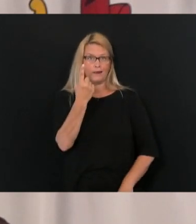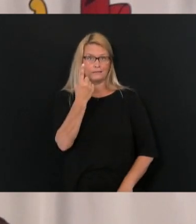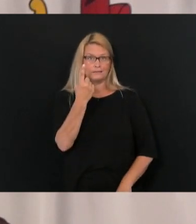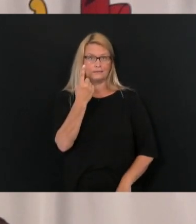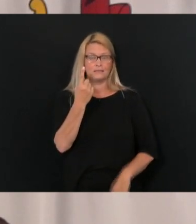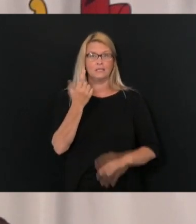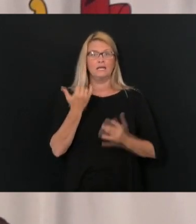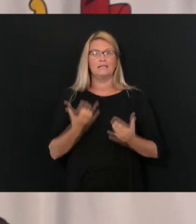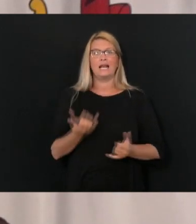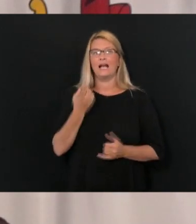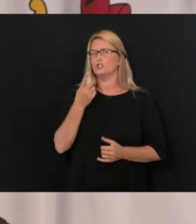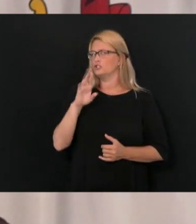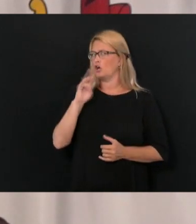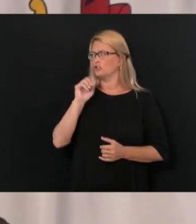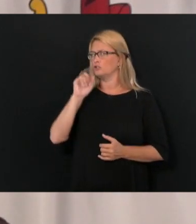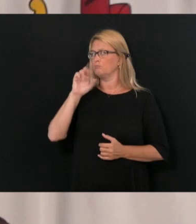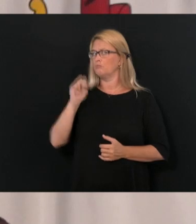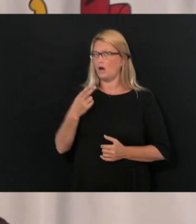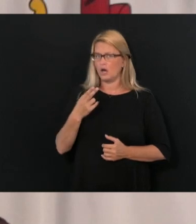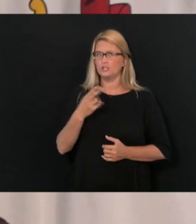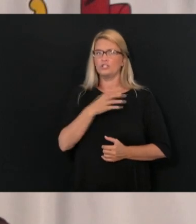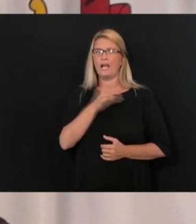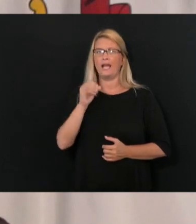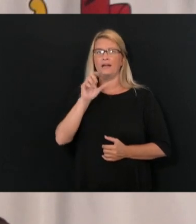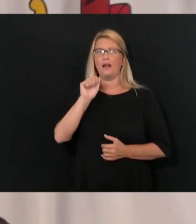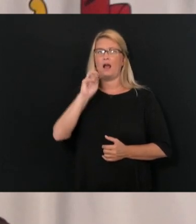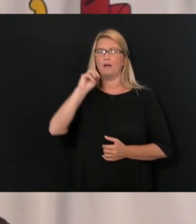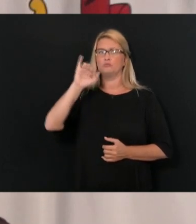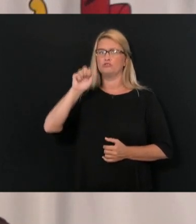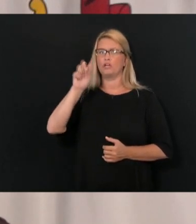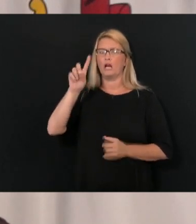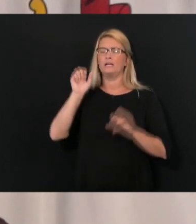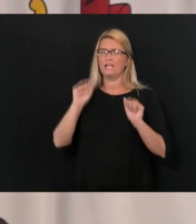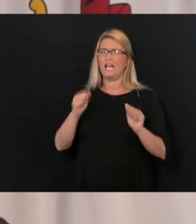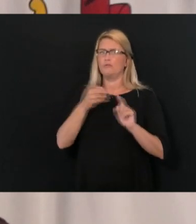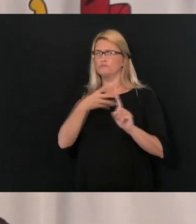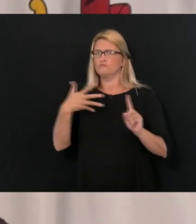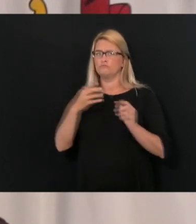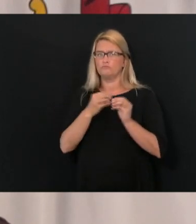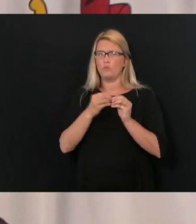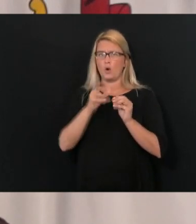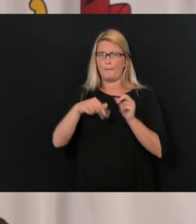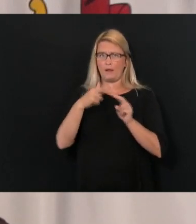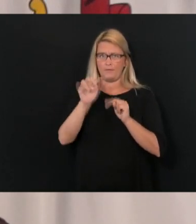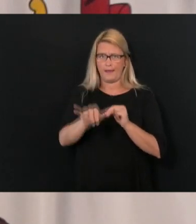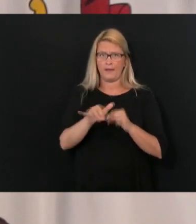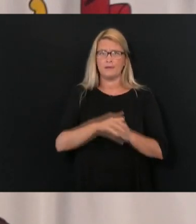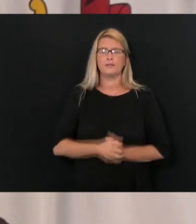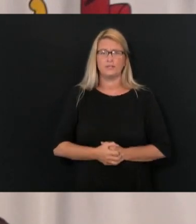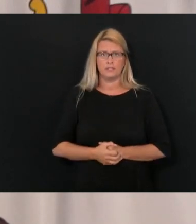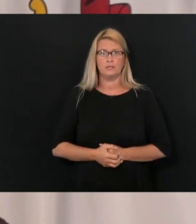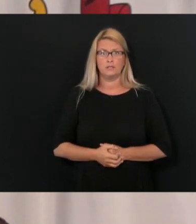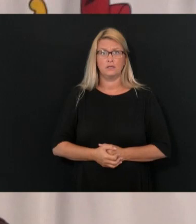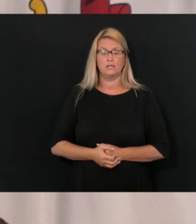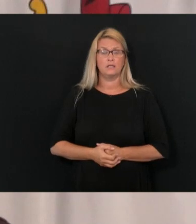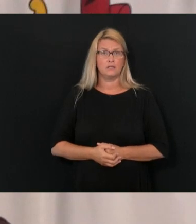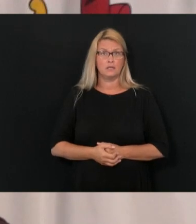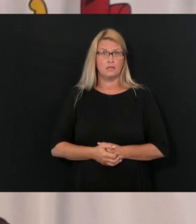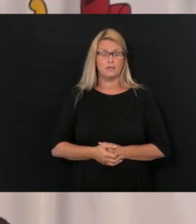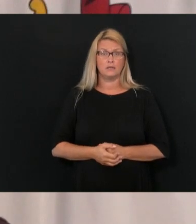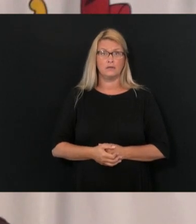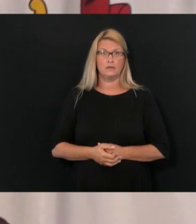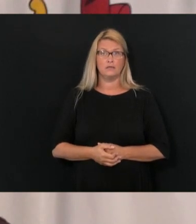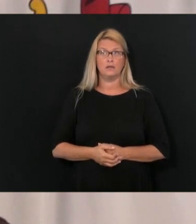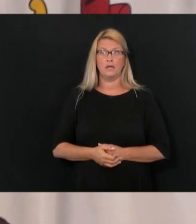are a whole lot more versed to be able to talk about this. But basically, from what I understand, it comes from